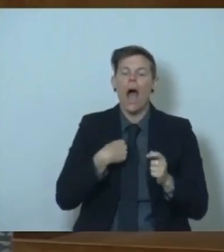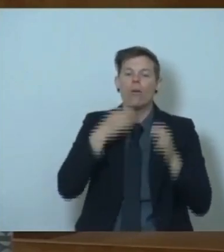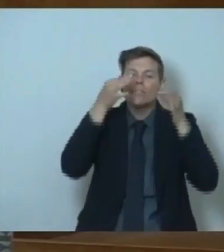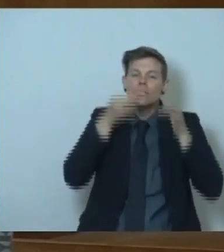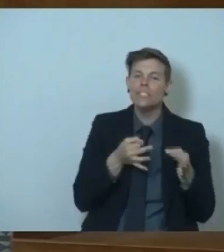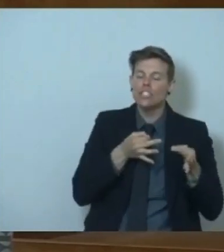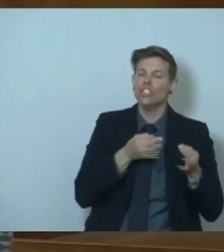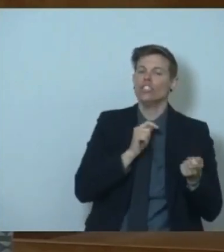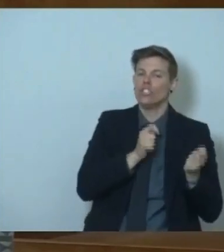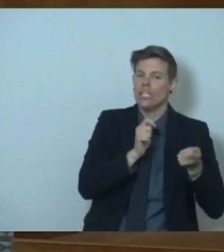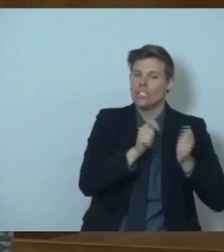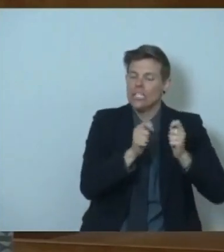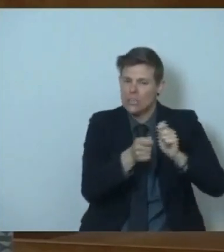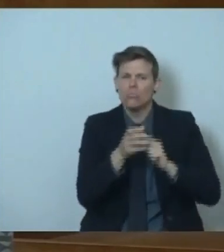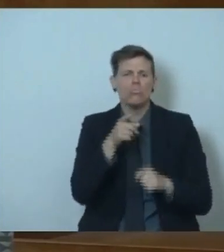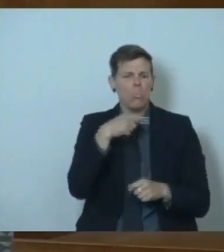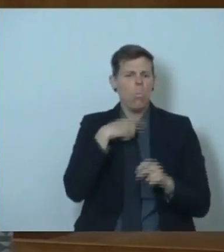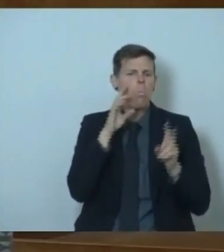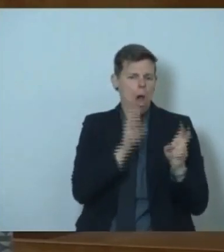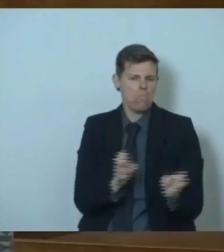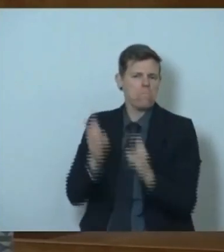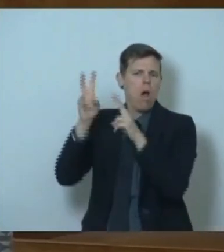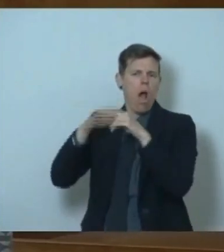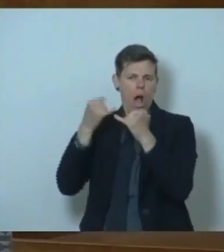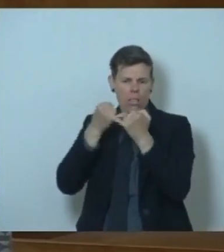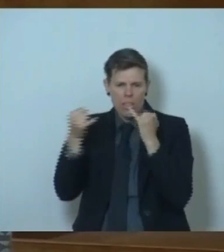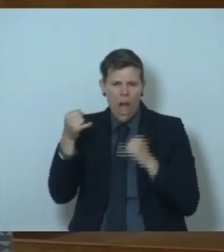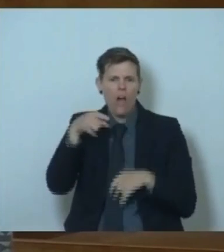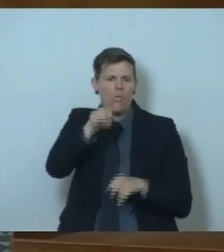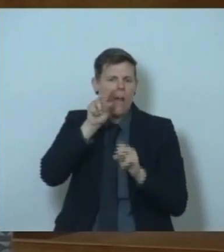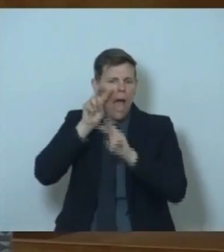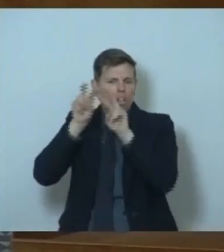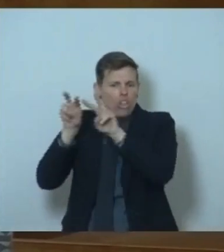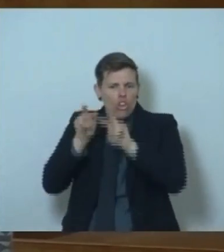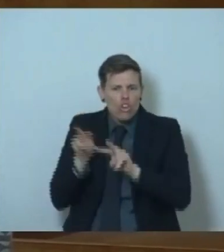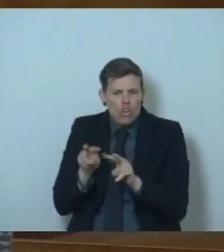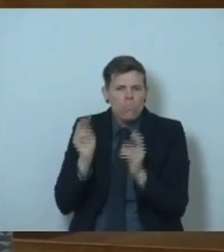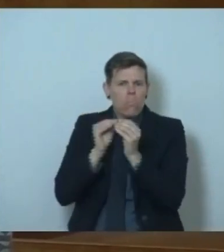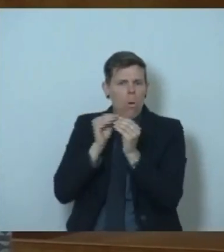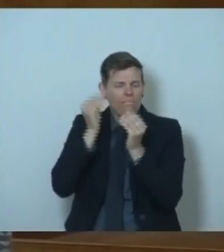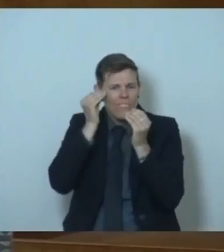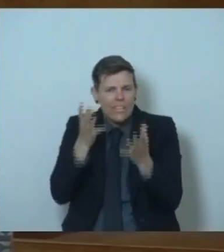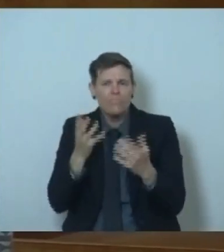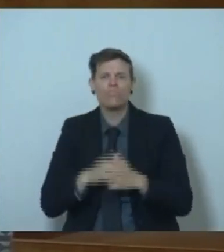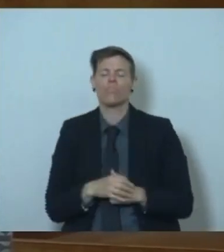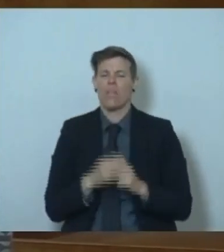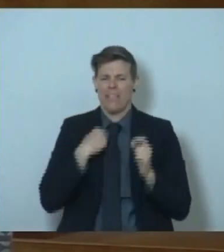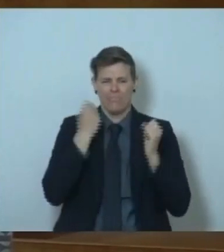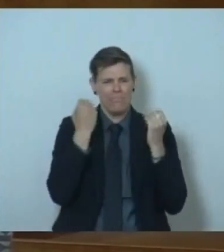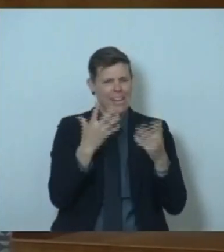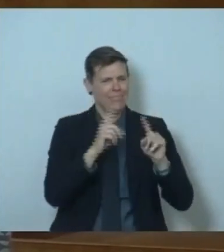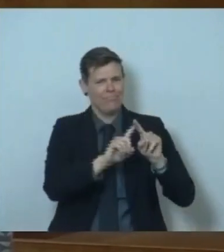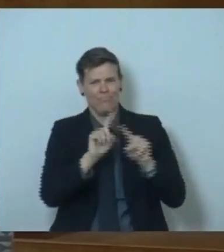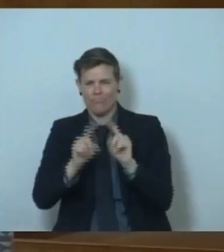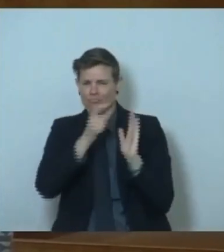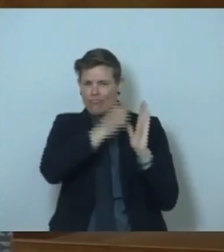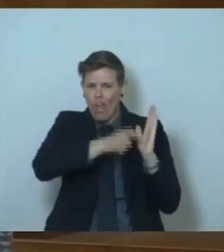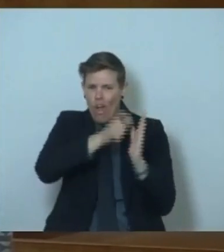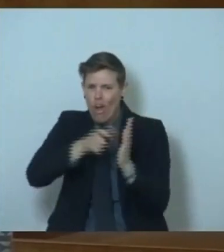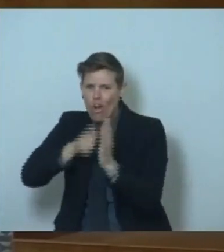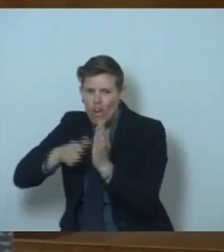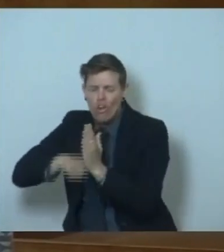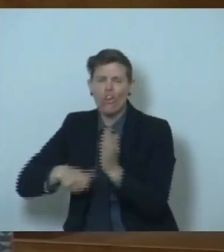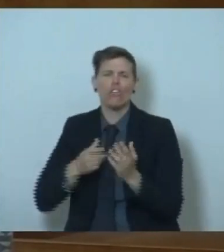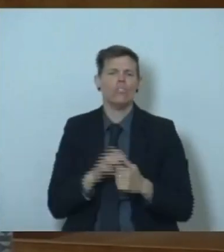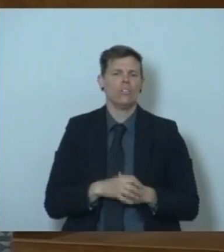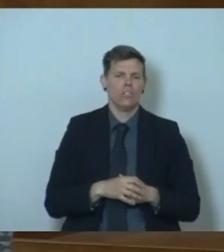team website to that compendium of literature, and we're also going to be publishing the gating criteria now with updates where we update them